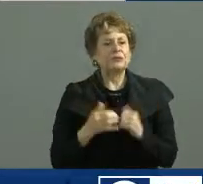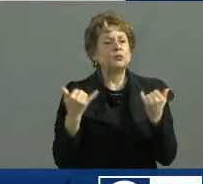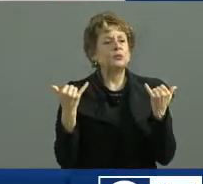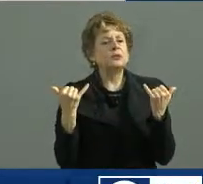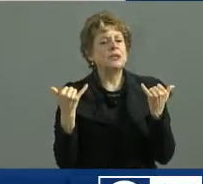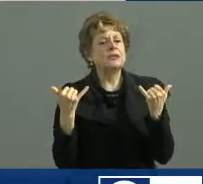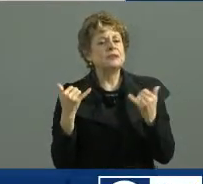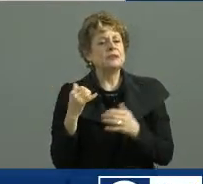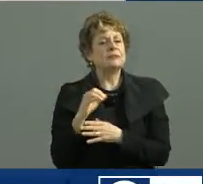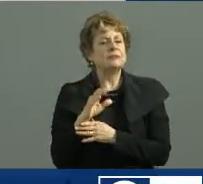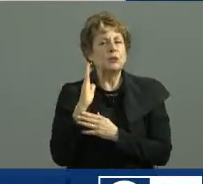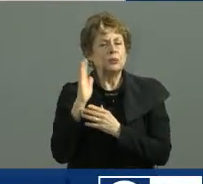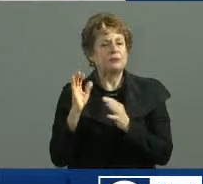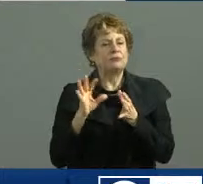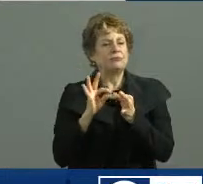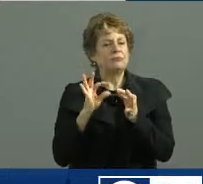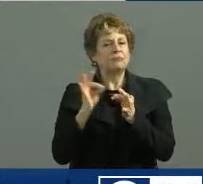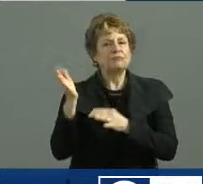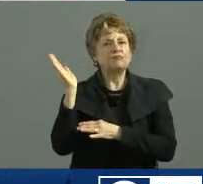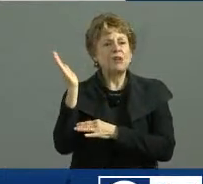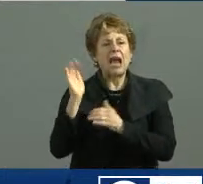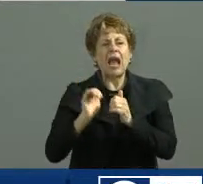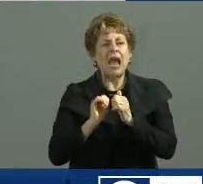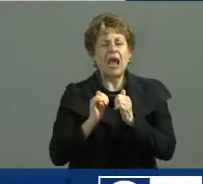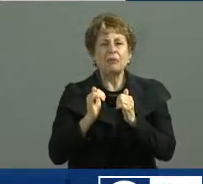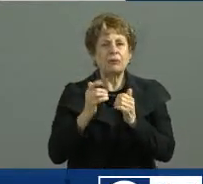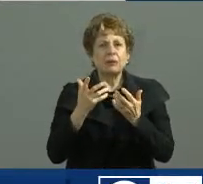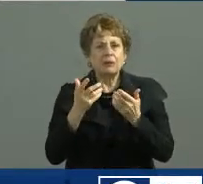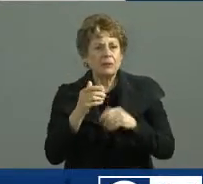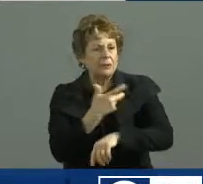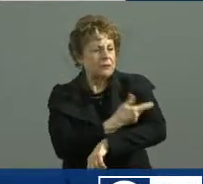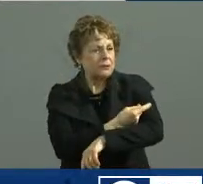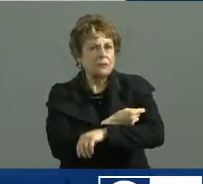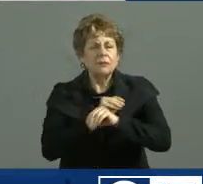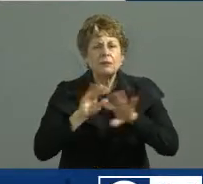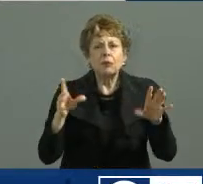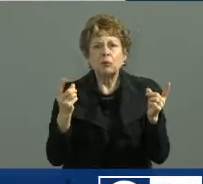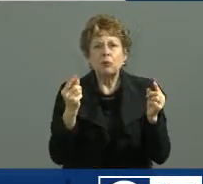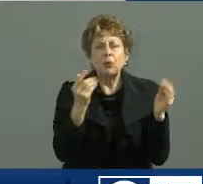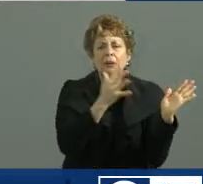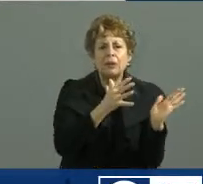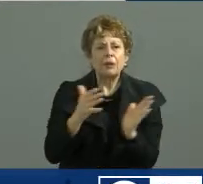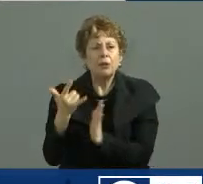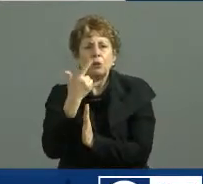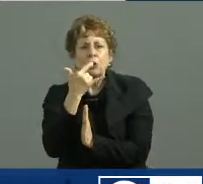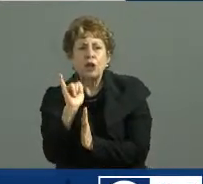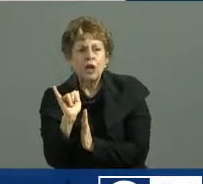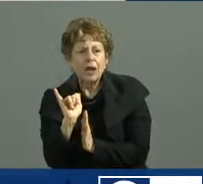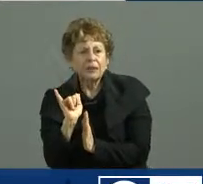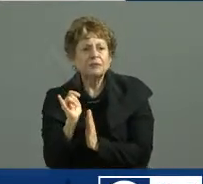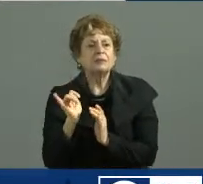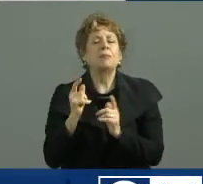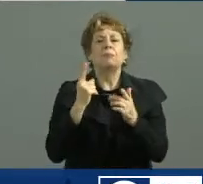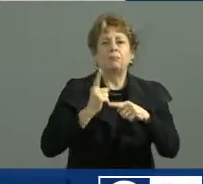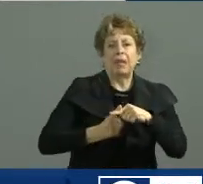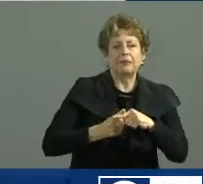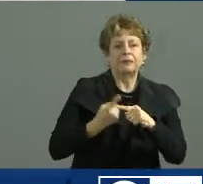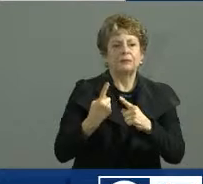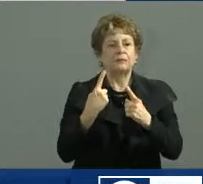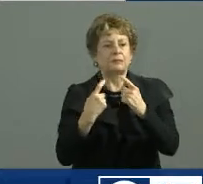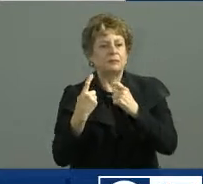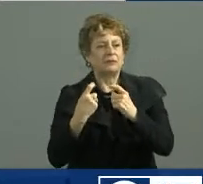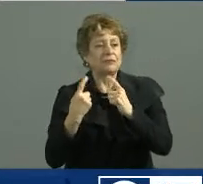on the status of COVID vaccine distribution, and then she will take questions. When it's time to ask questions, please raise your hand in